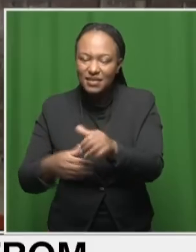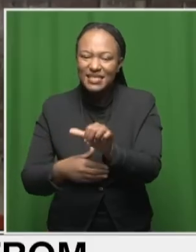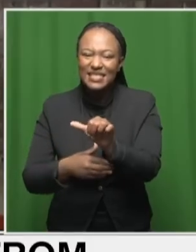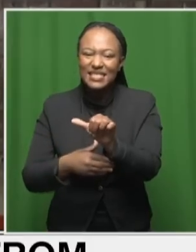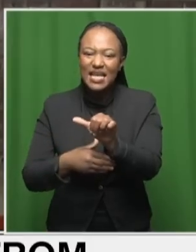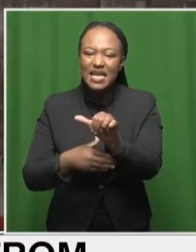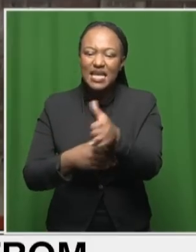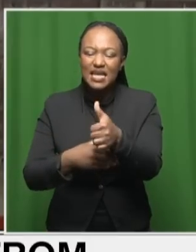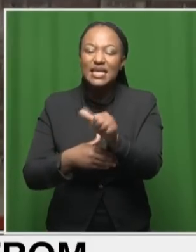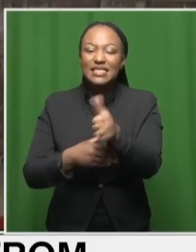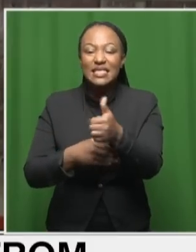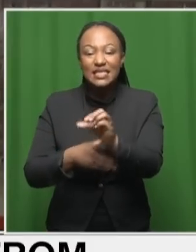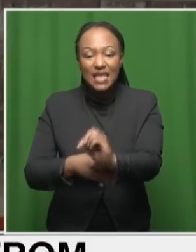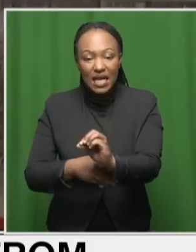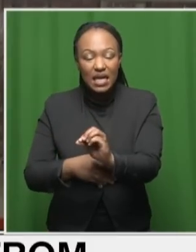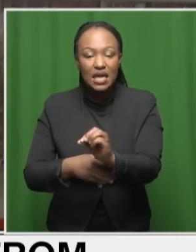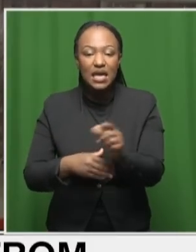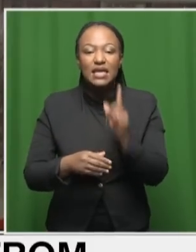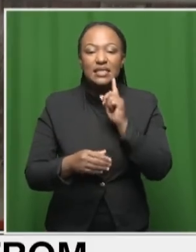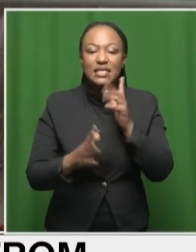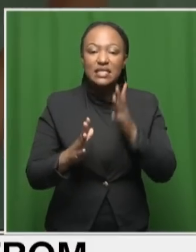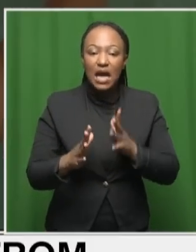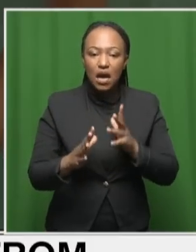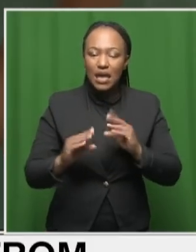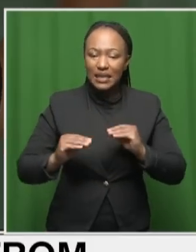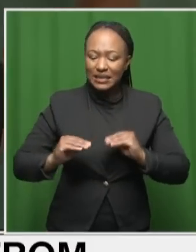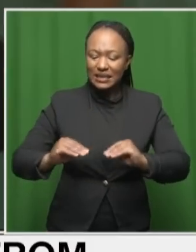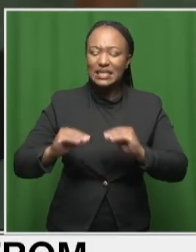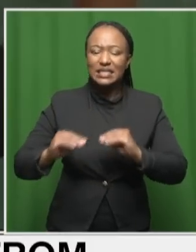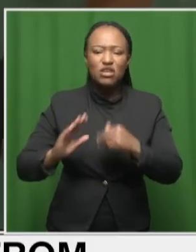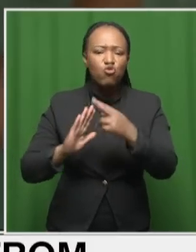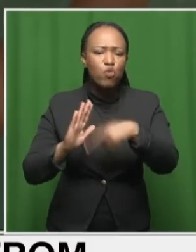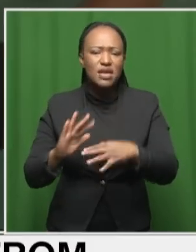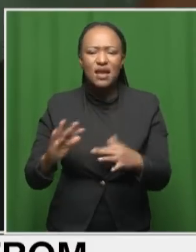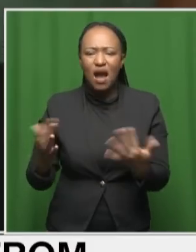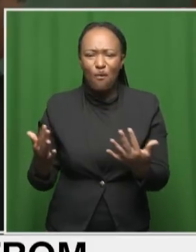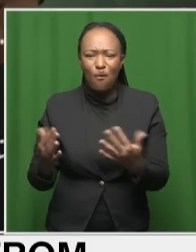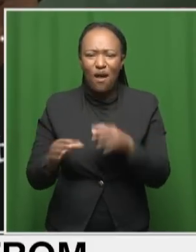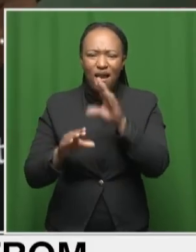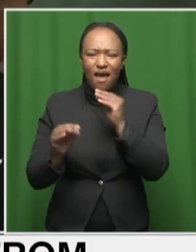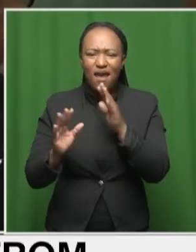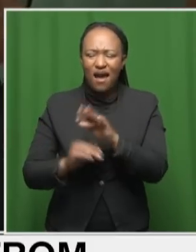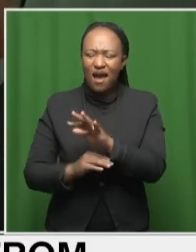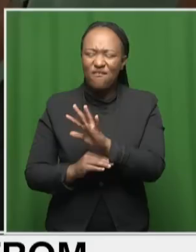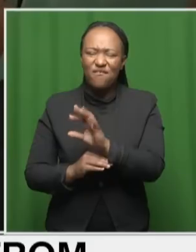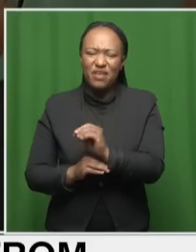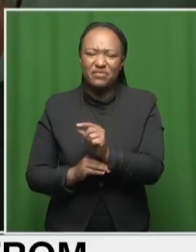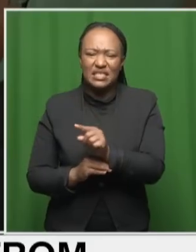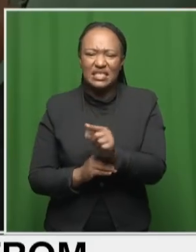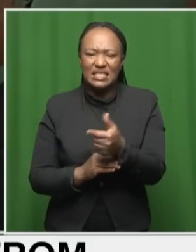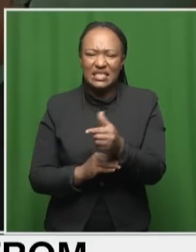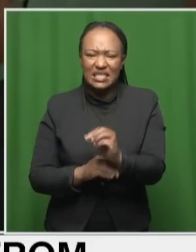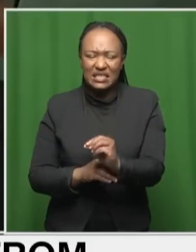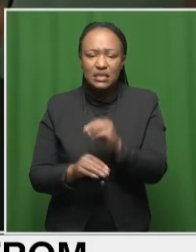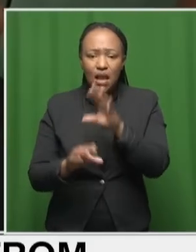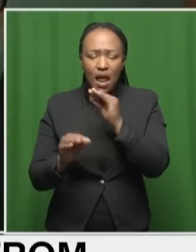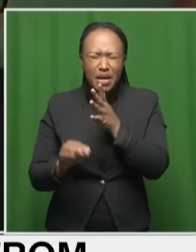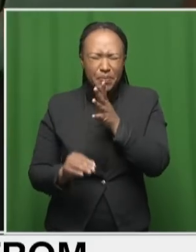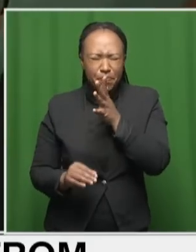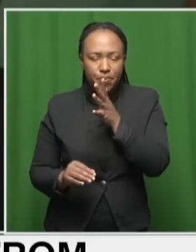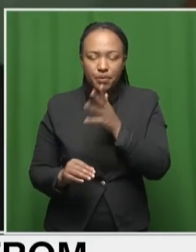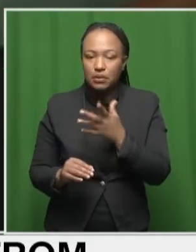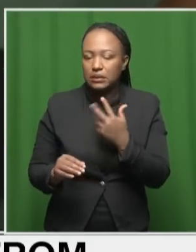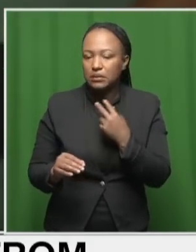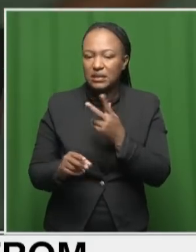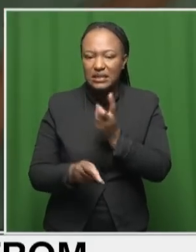provinces. And that's obviously extremely difficult to teach reading in a class of 50 or 60 children. But you also just don't have the